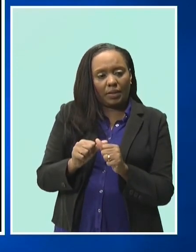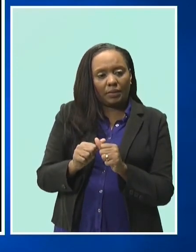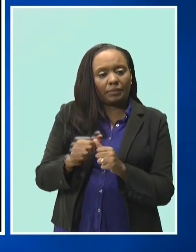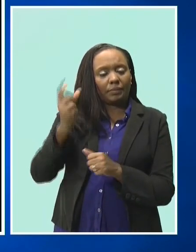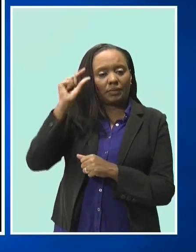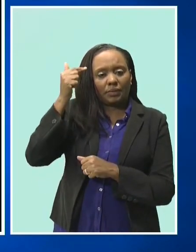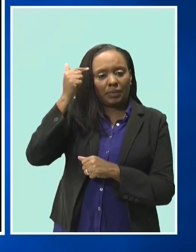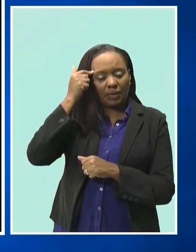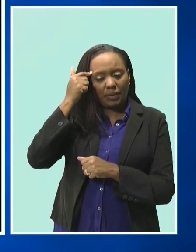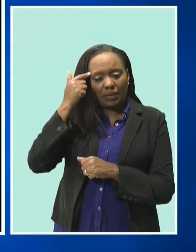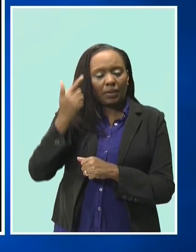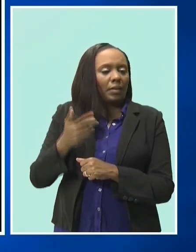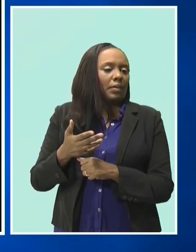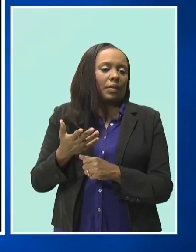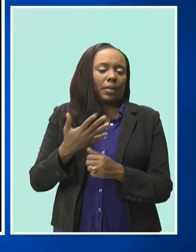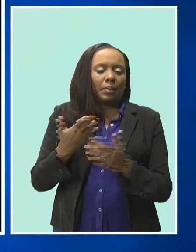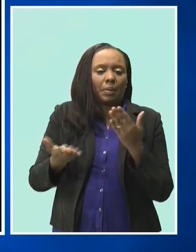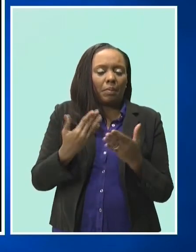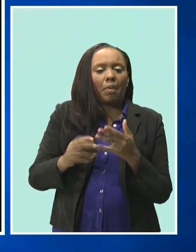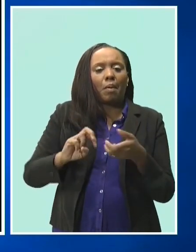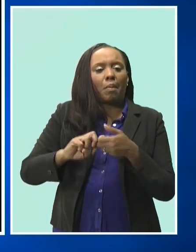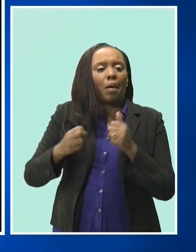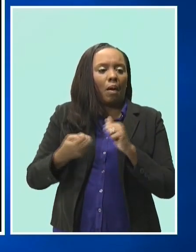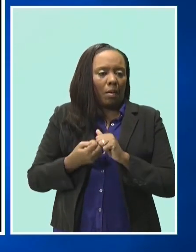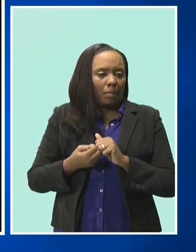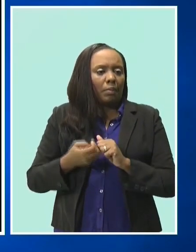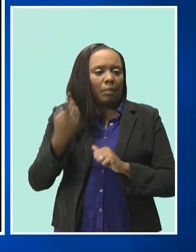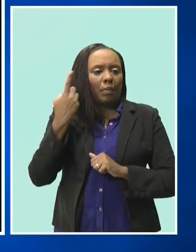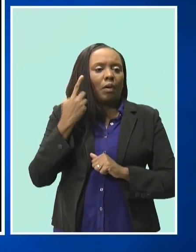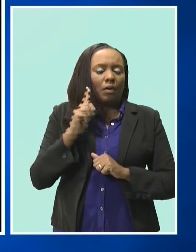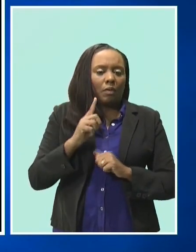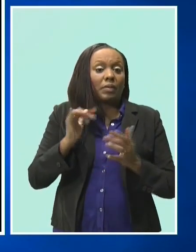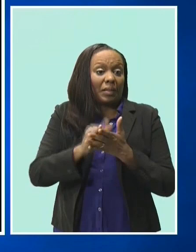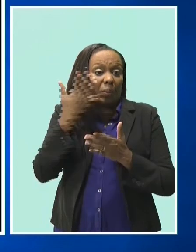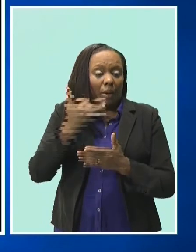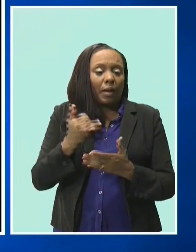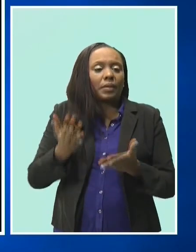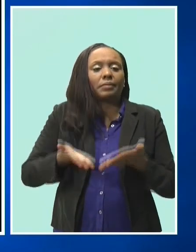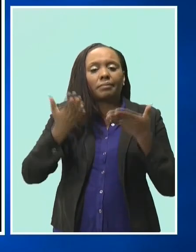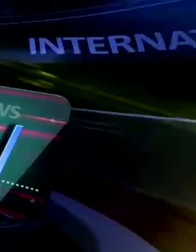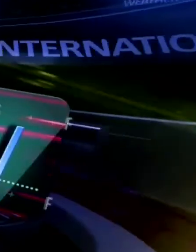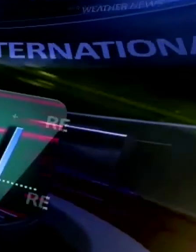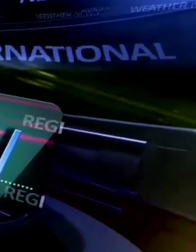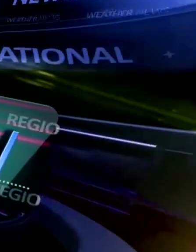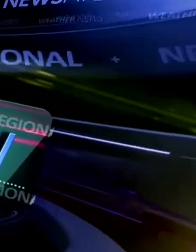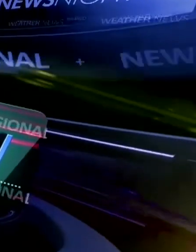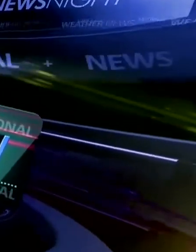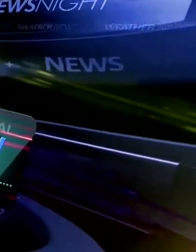distraction from government's efforts in fighting the pandemic, hence offering his resignation.